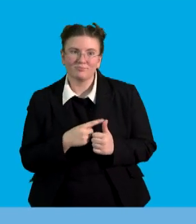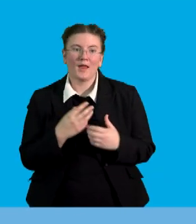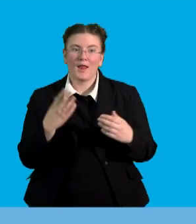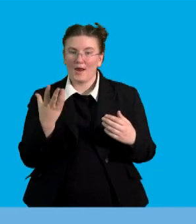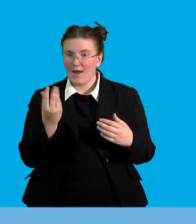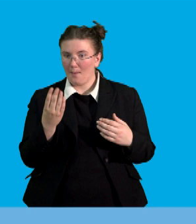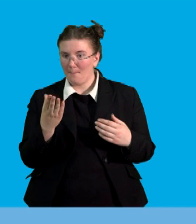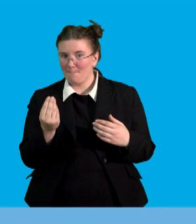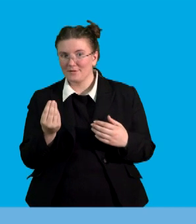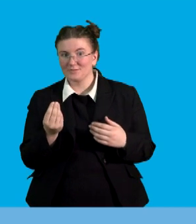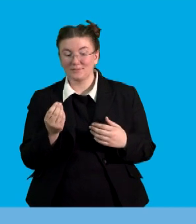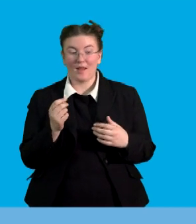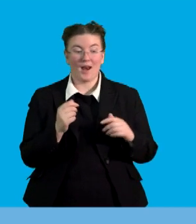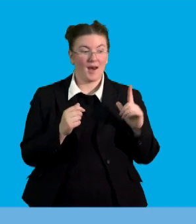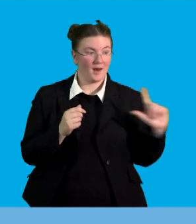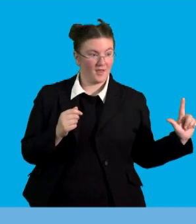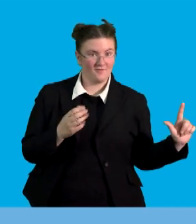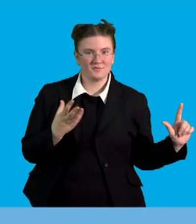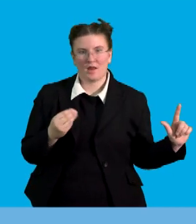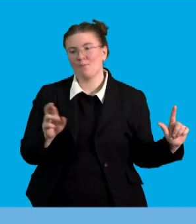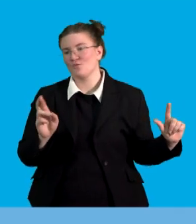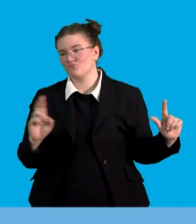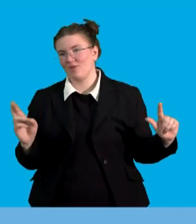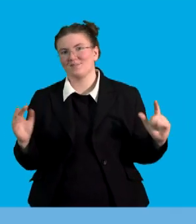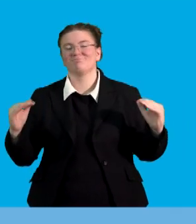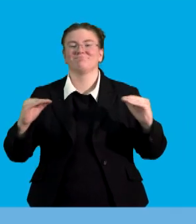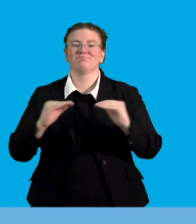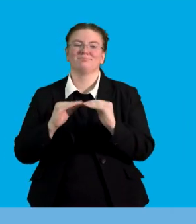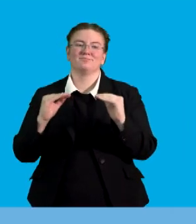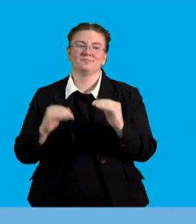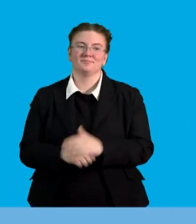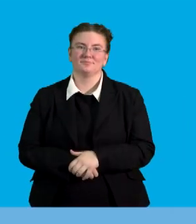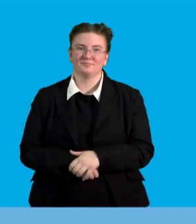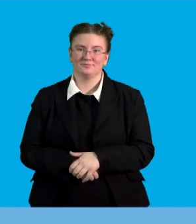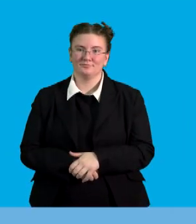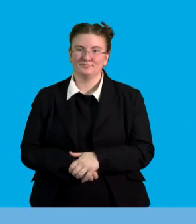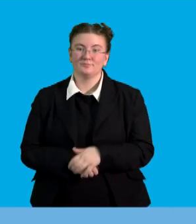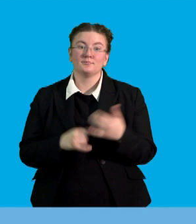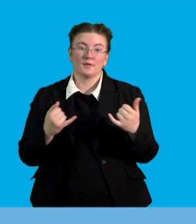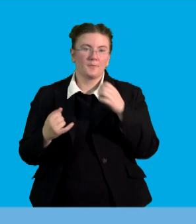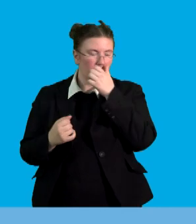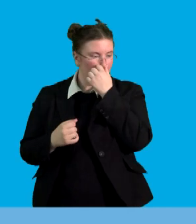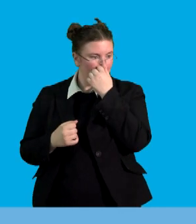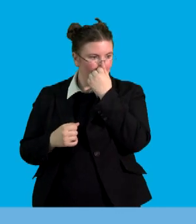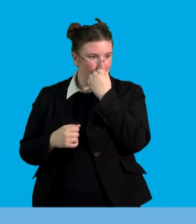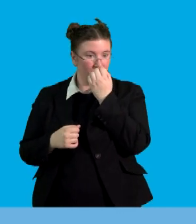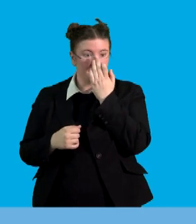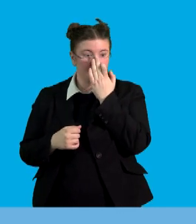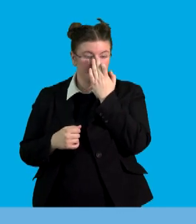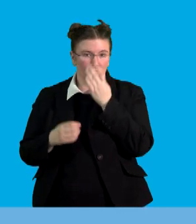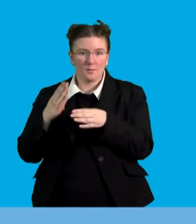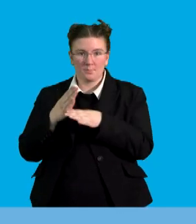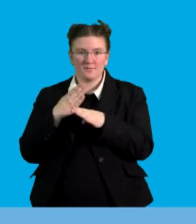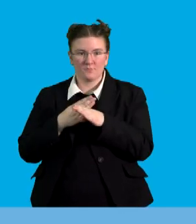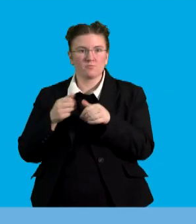the atoms on the left are equal to the number of atoms on the right-hand side. So now, before we go to